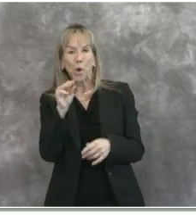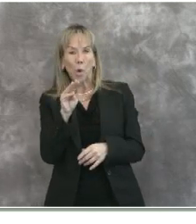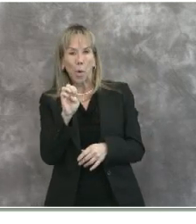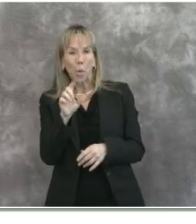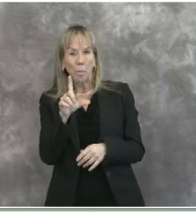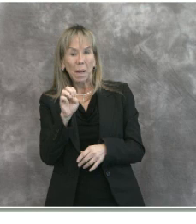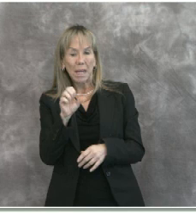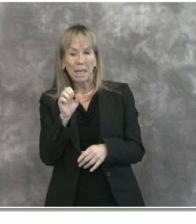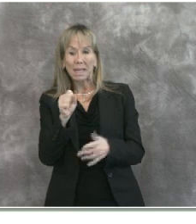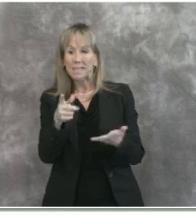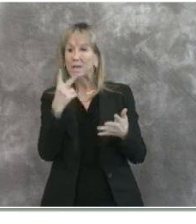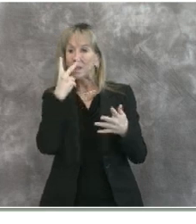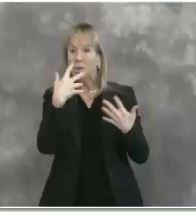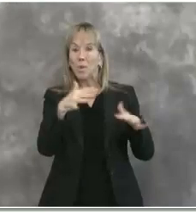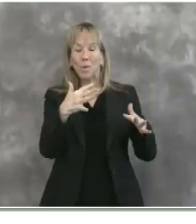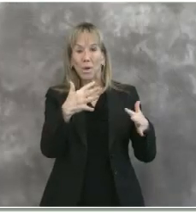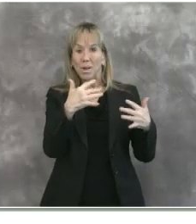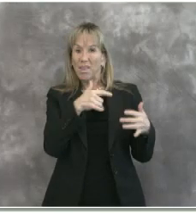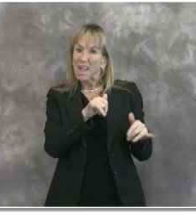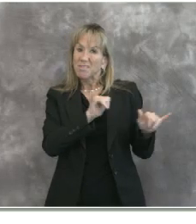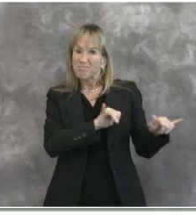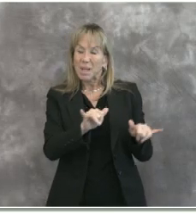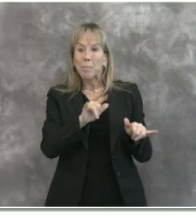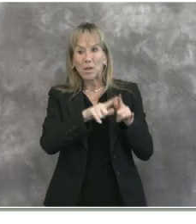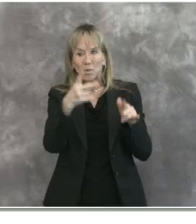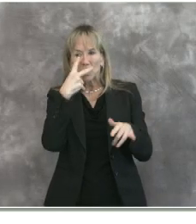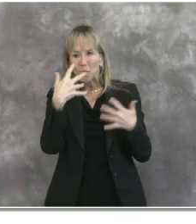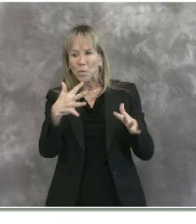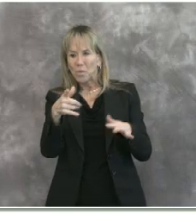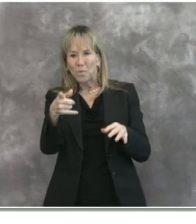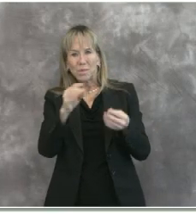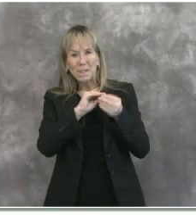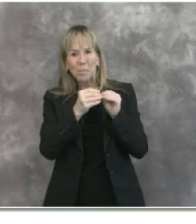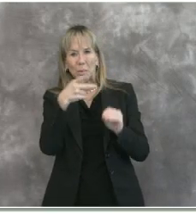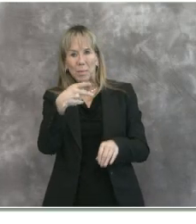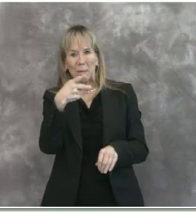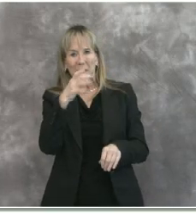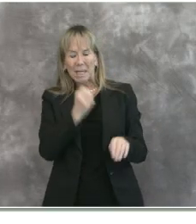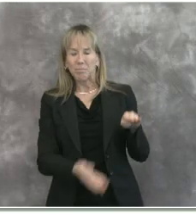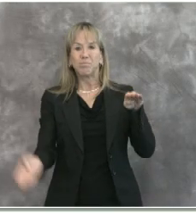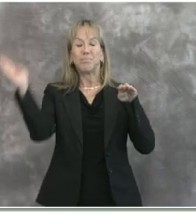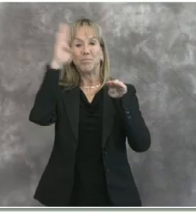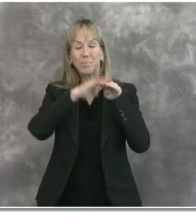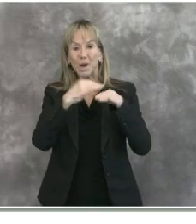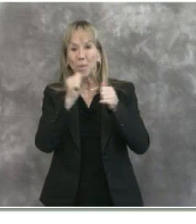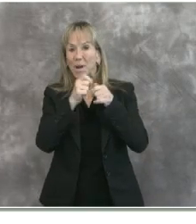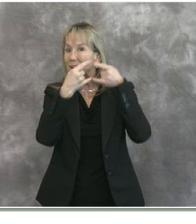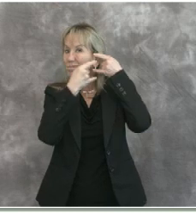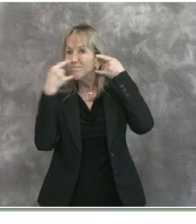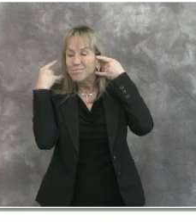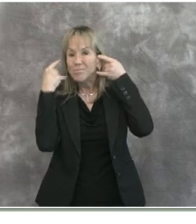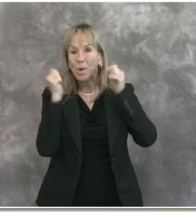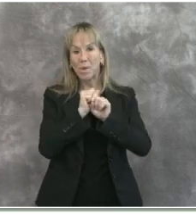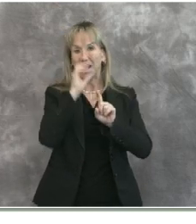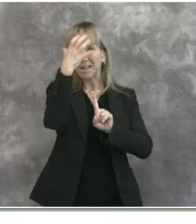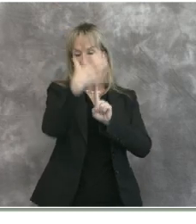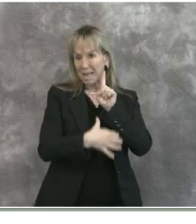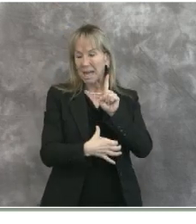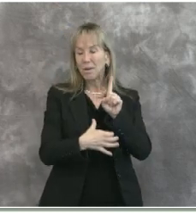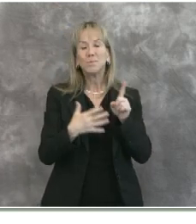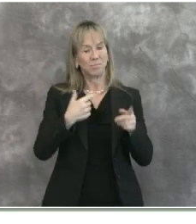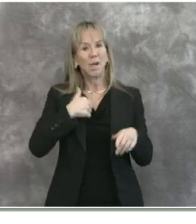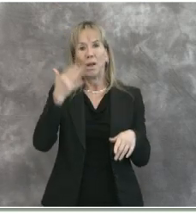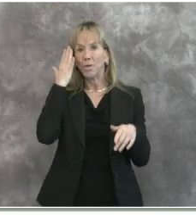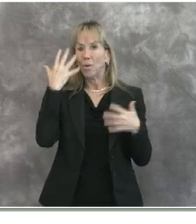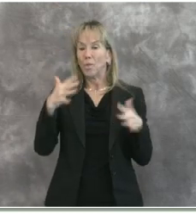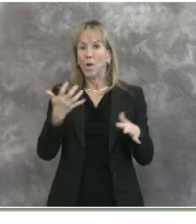significant jump in our personal protective equipment. You can see a pretty good jump in surgical face masks and gowns. I know that there's been considerable effort on the